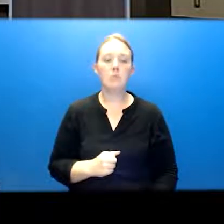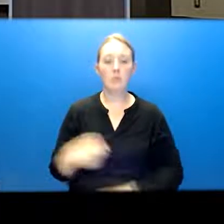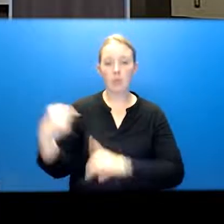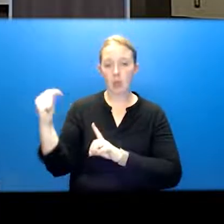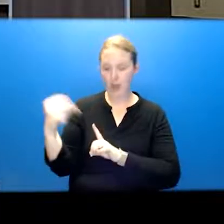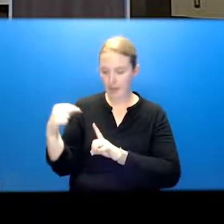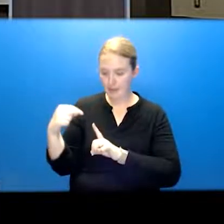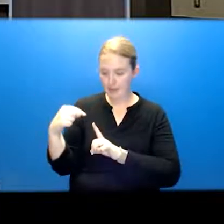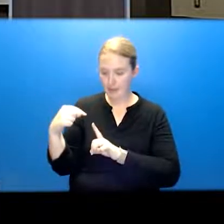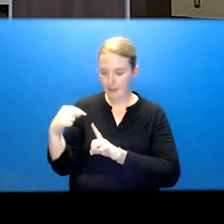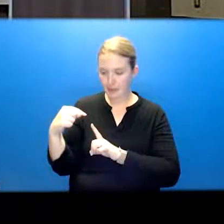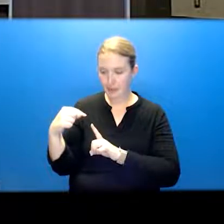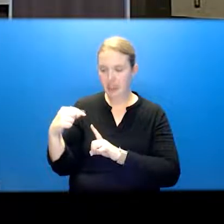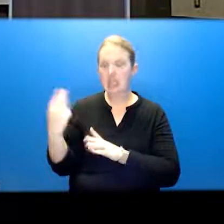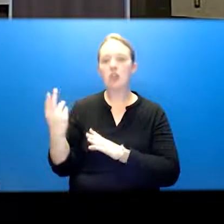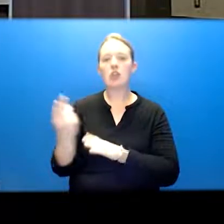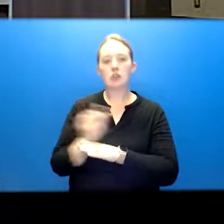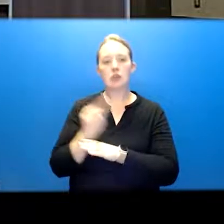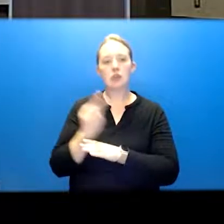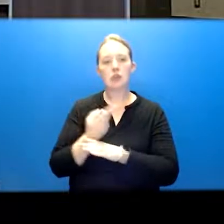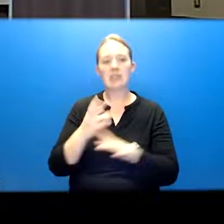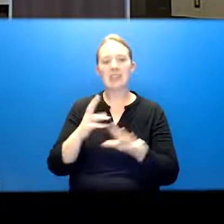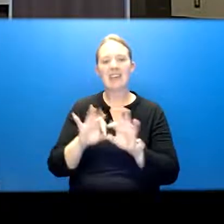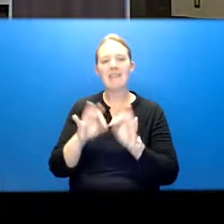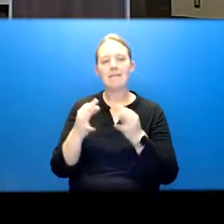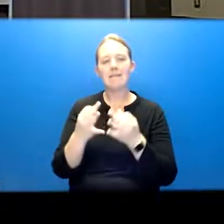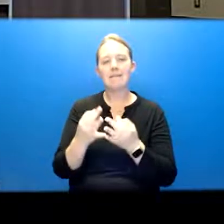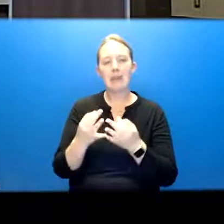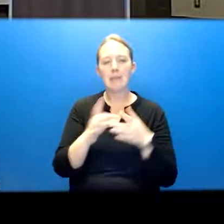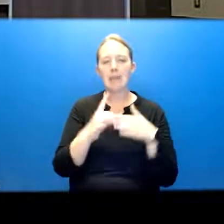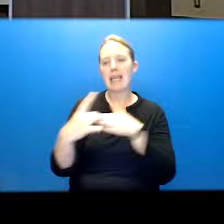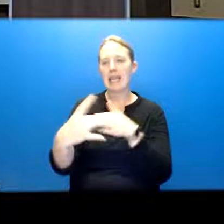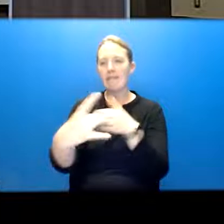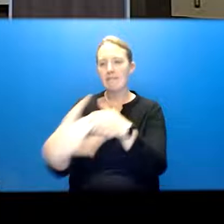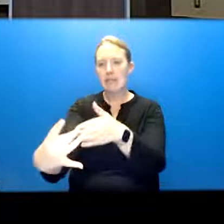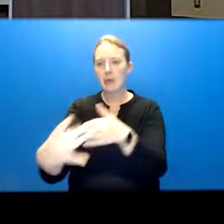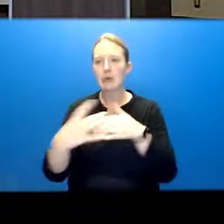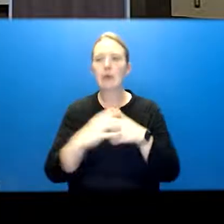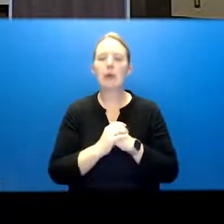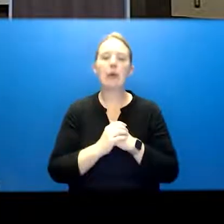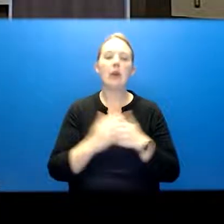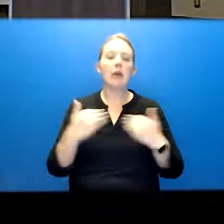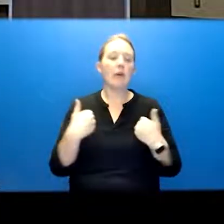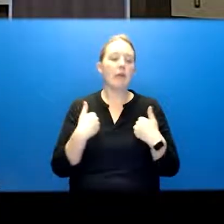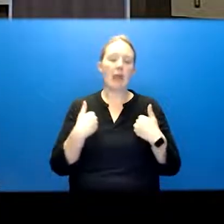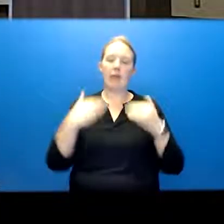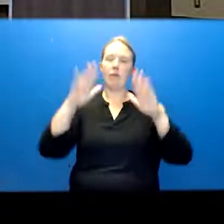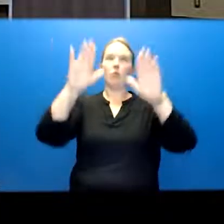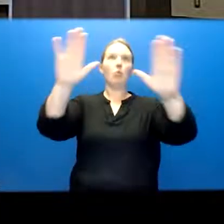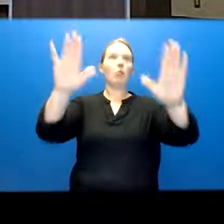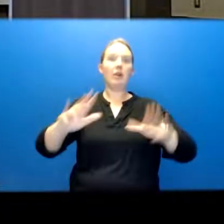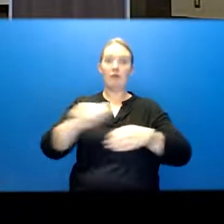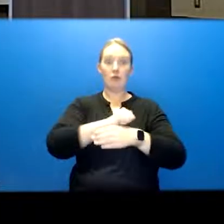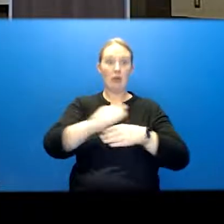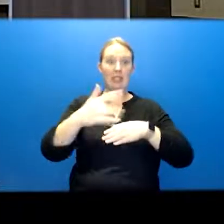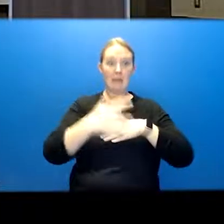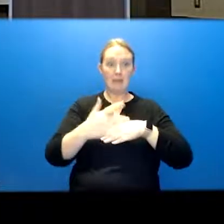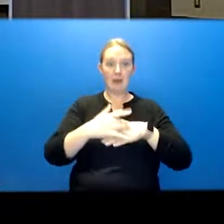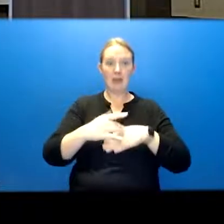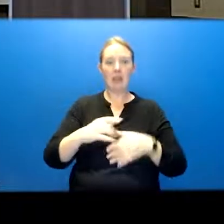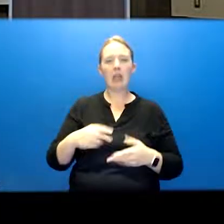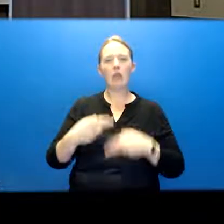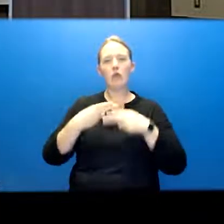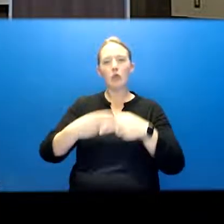She is also using family navigators. And they also have a fantastic training that's available. It's called Psychosis